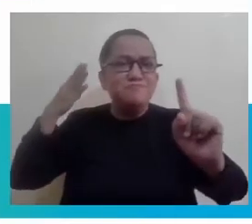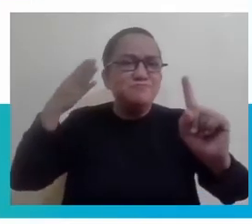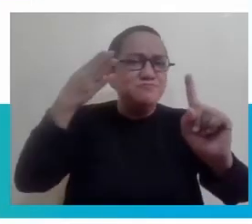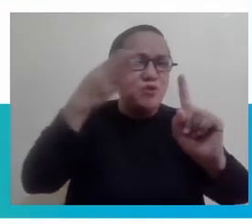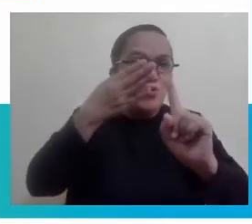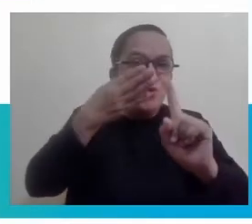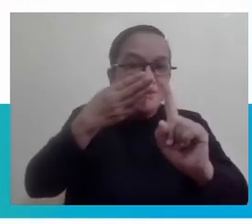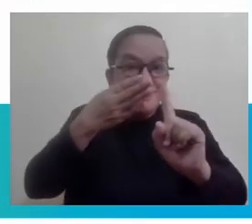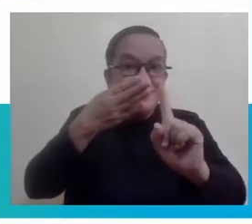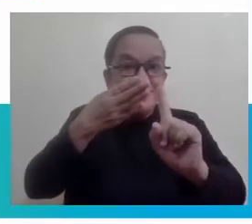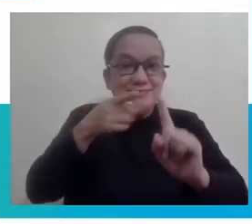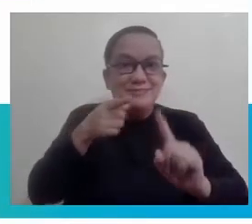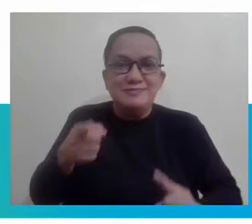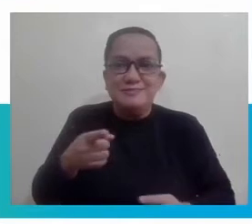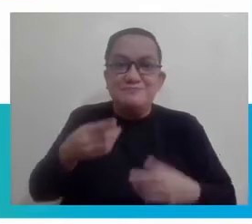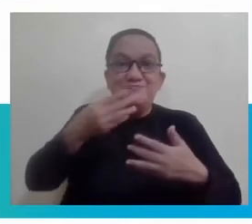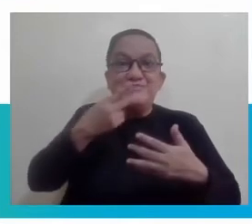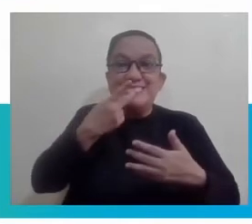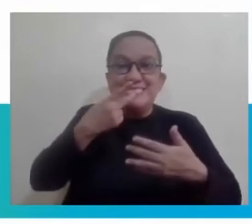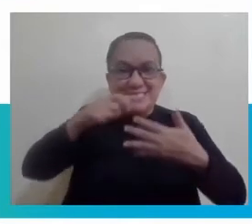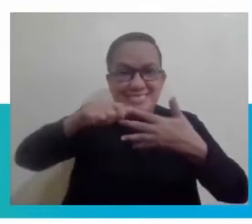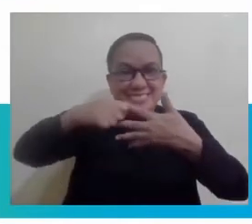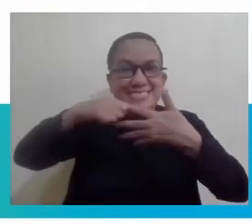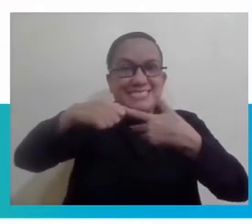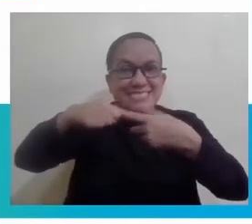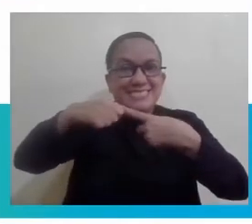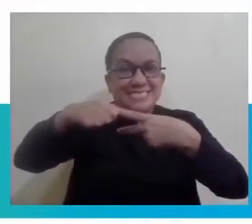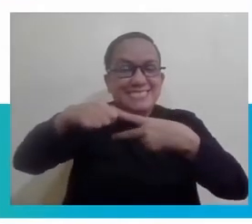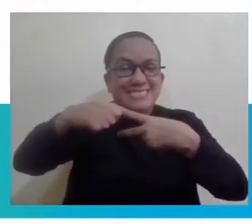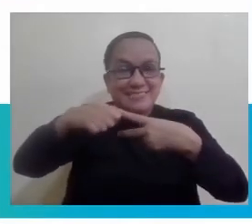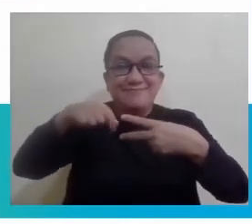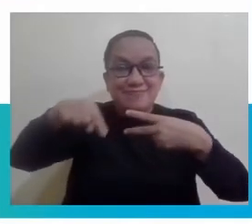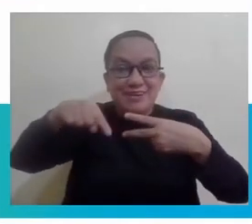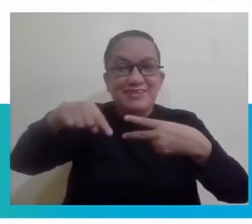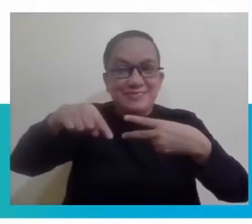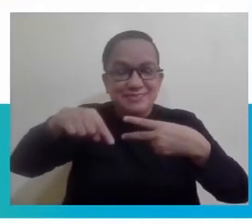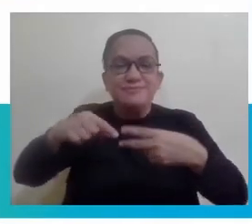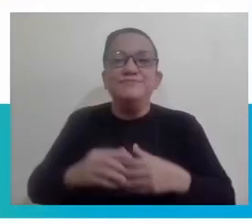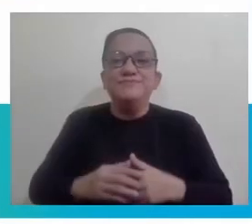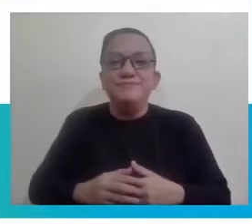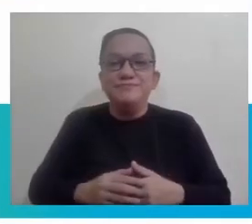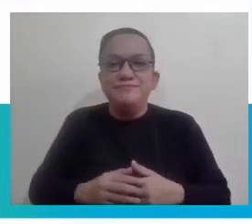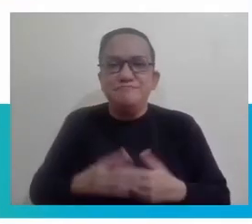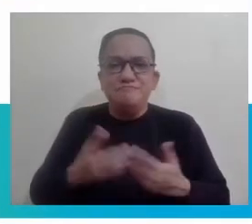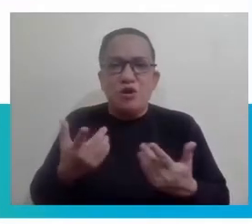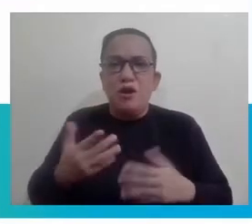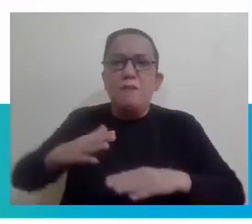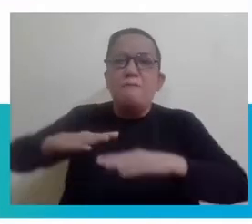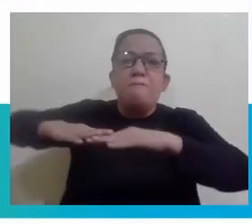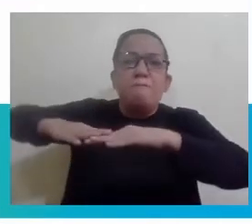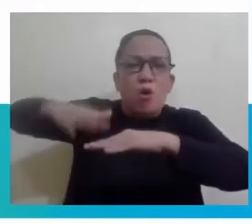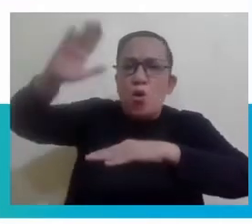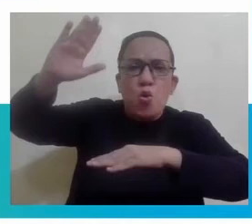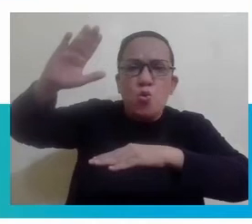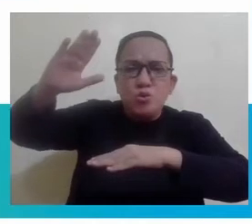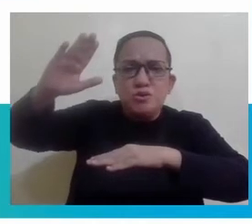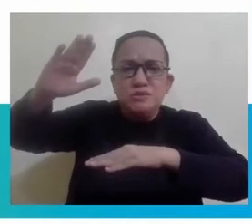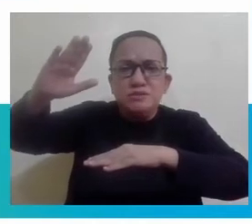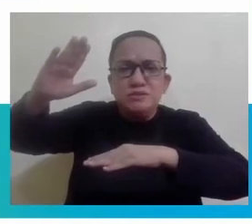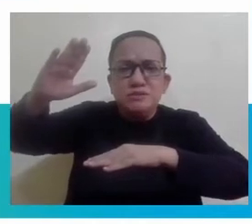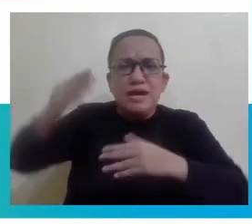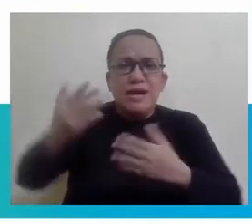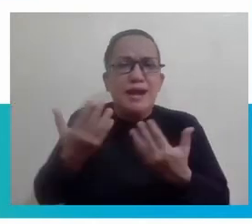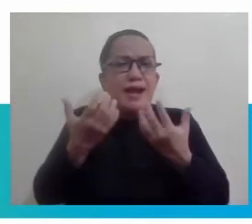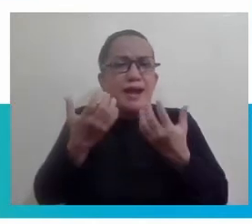blue bioeconomy activities with a focus on sustainable fisheries and aquaculture, coastal resilience and